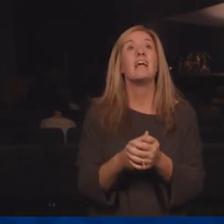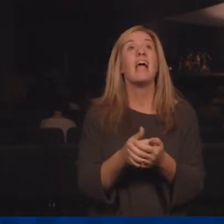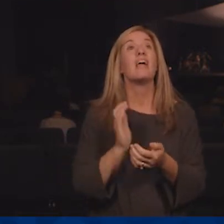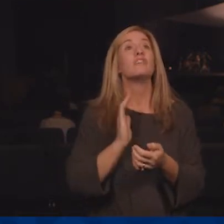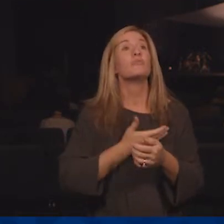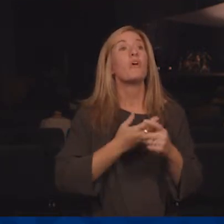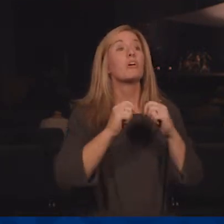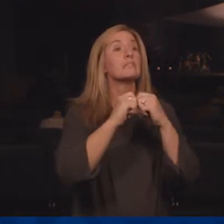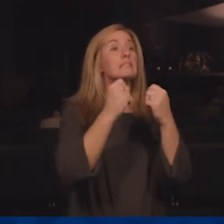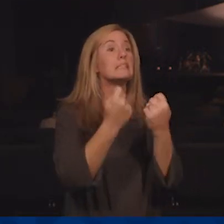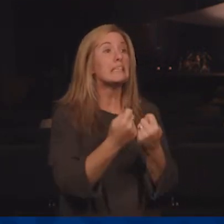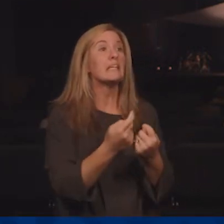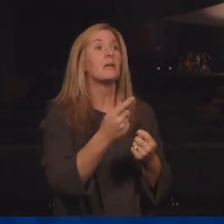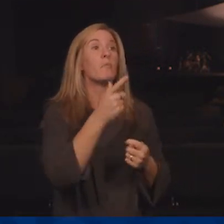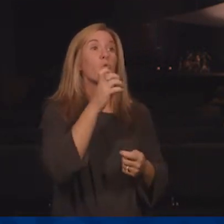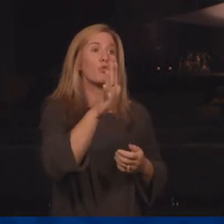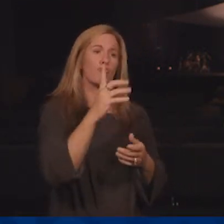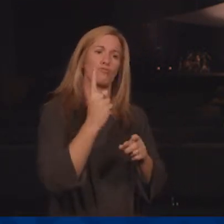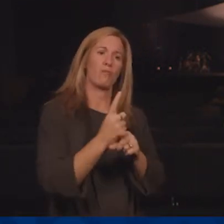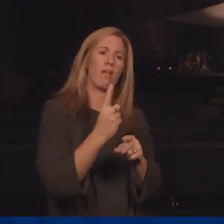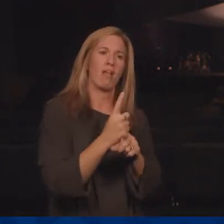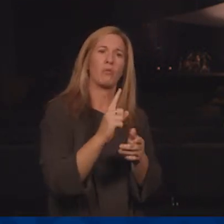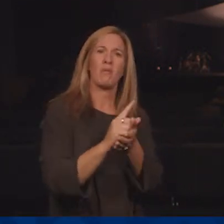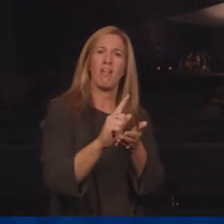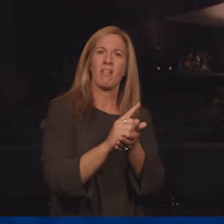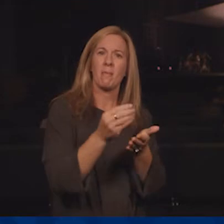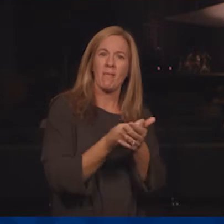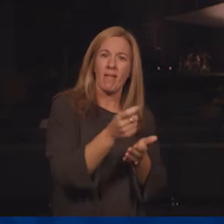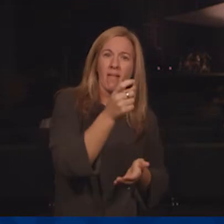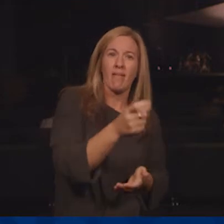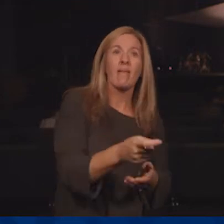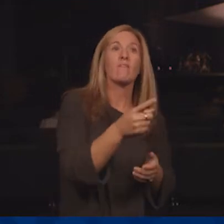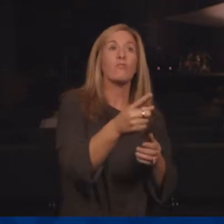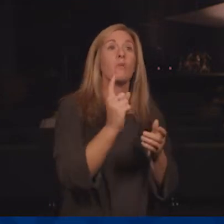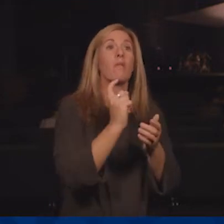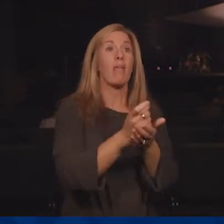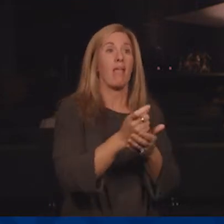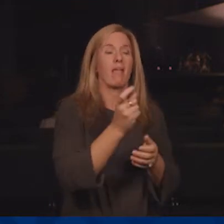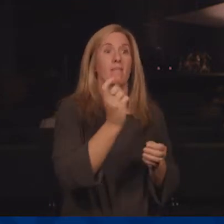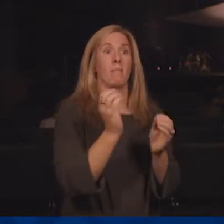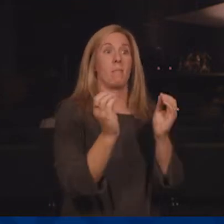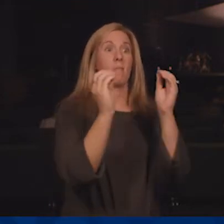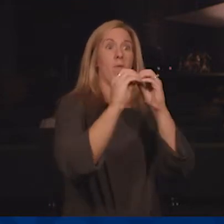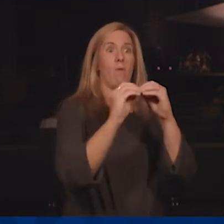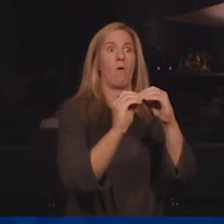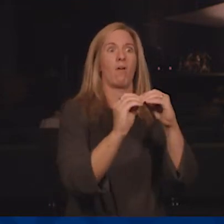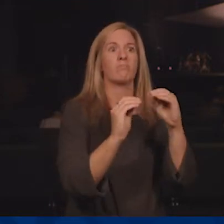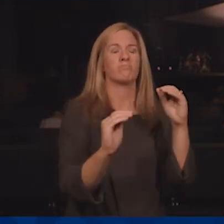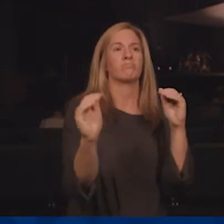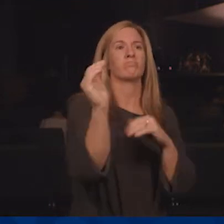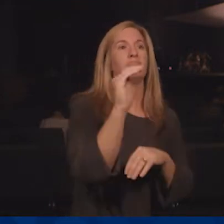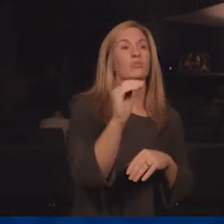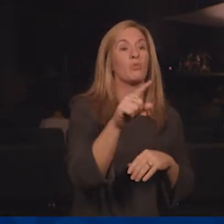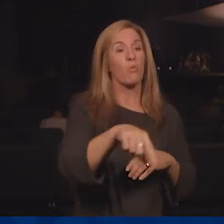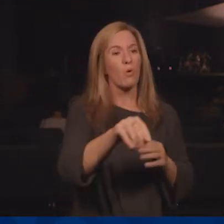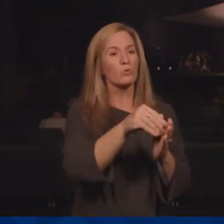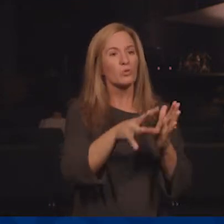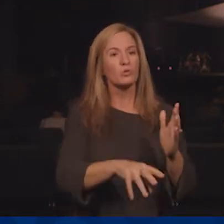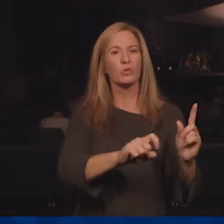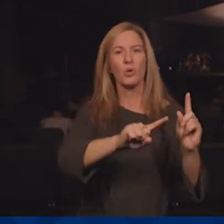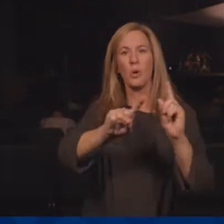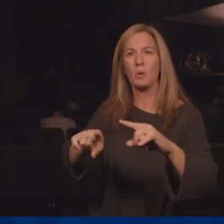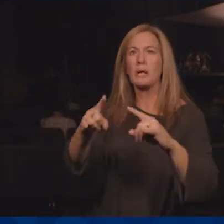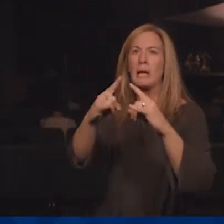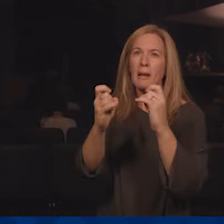to our special scholarship fund to send a bunch of students to camp. We're so grateful for you. We're going to take a moment to pray for